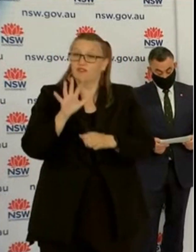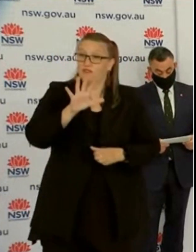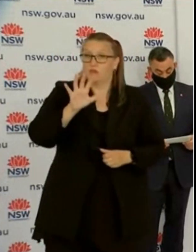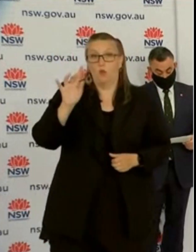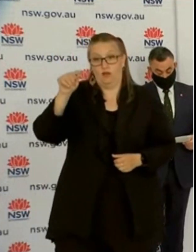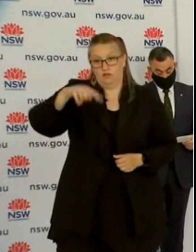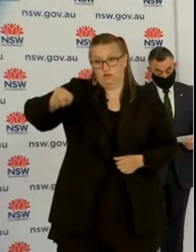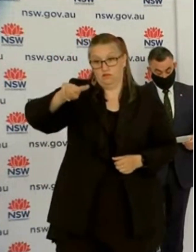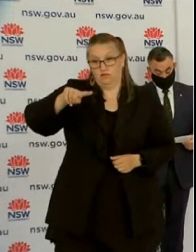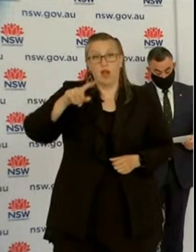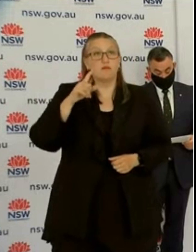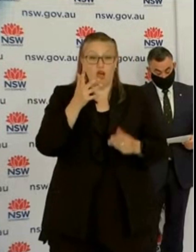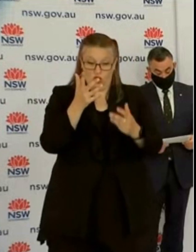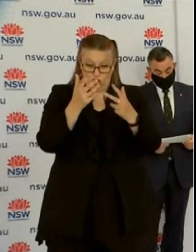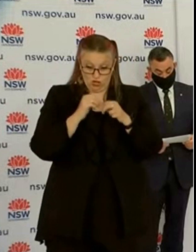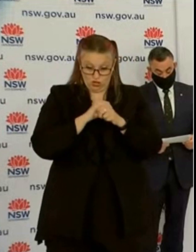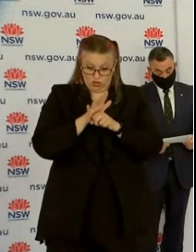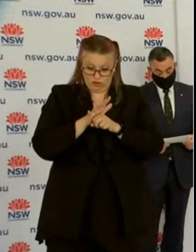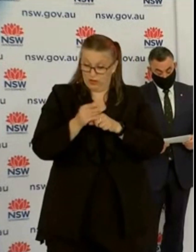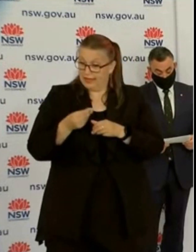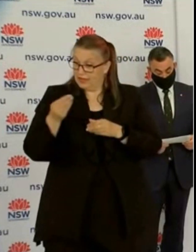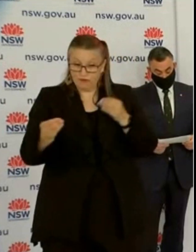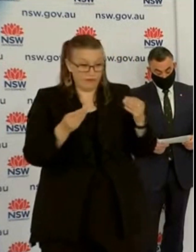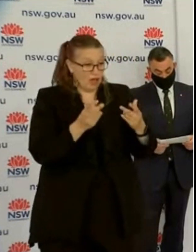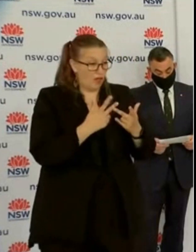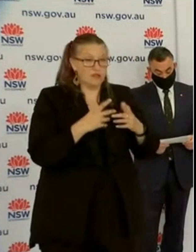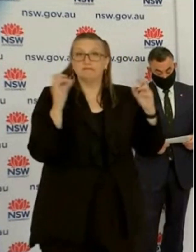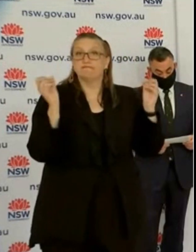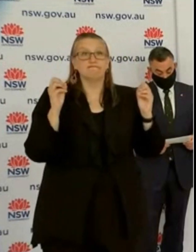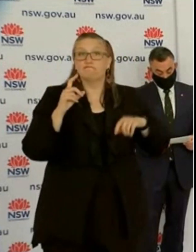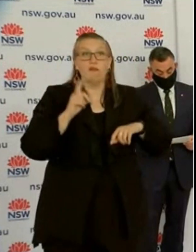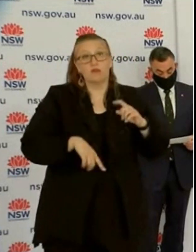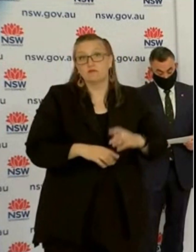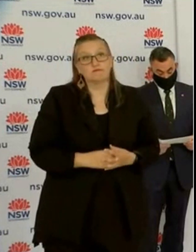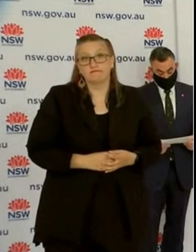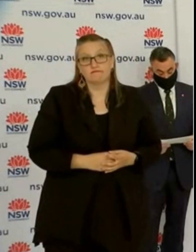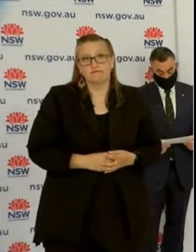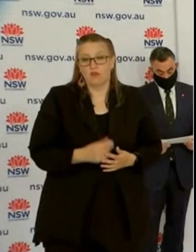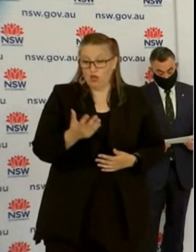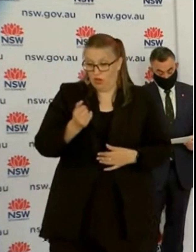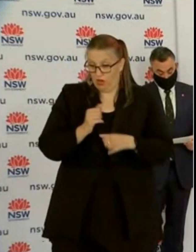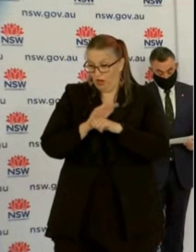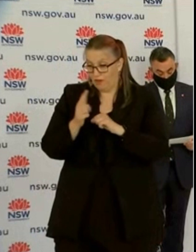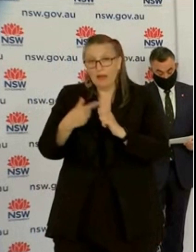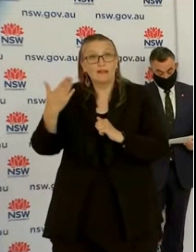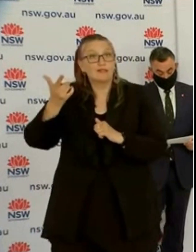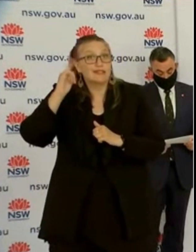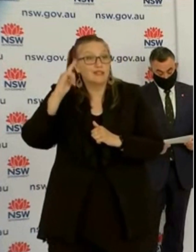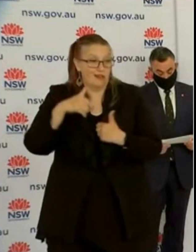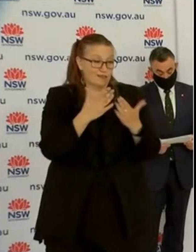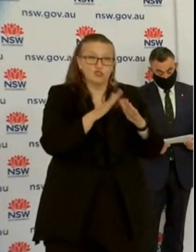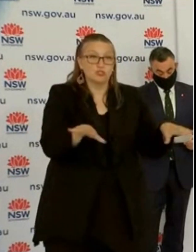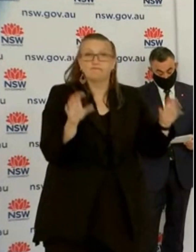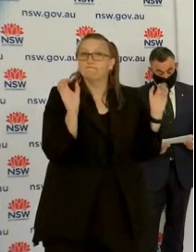did not have any onward spread of the virus to teachers, staff or children in the educational